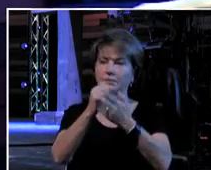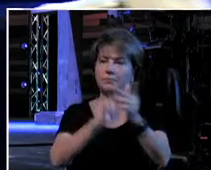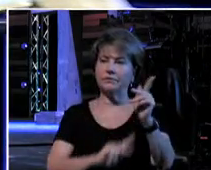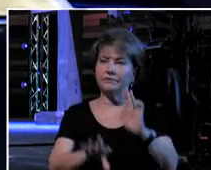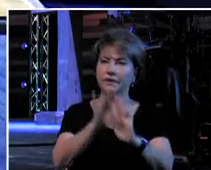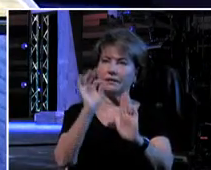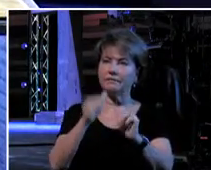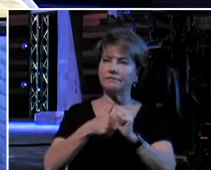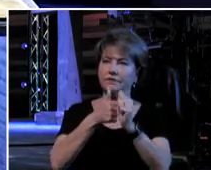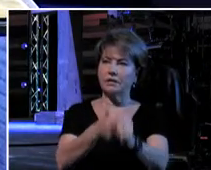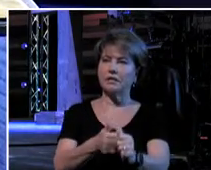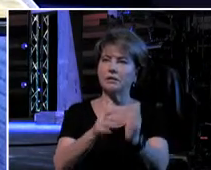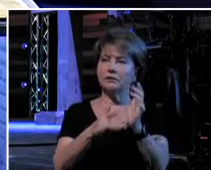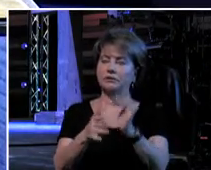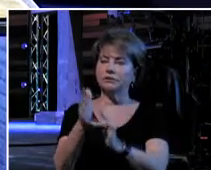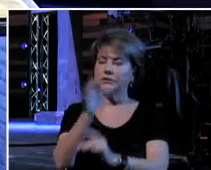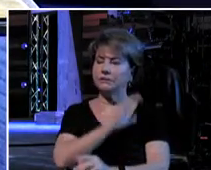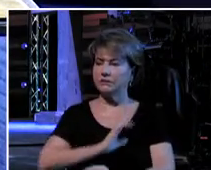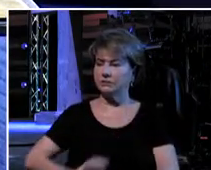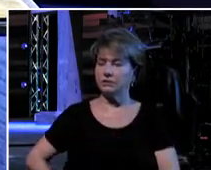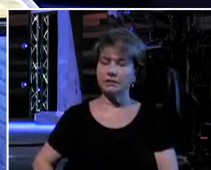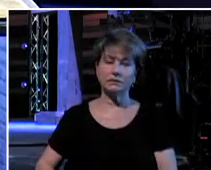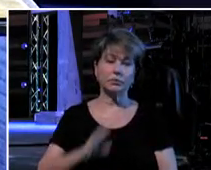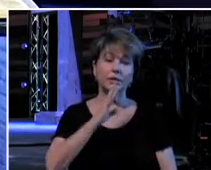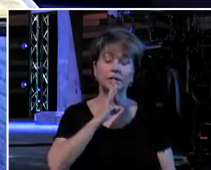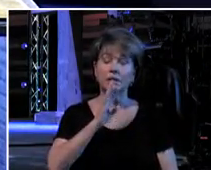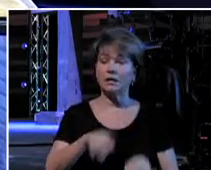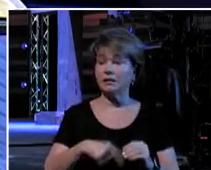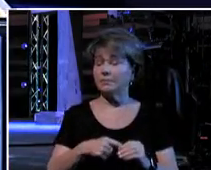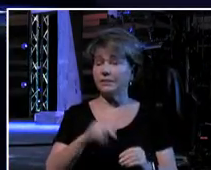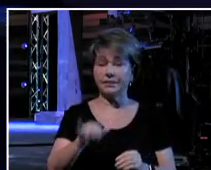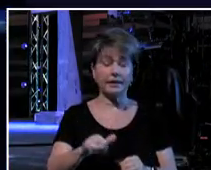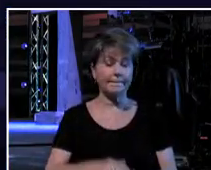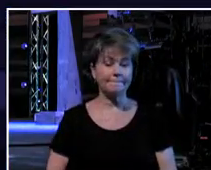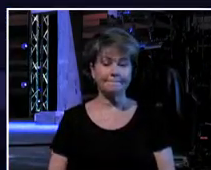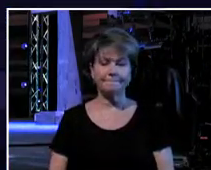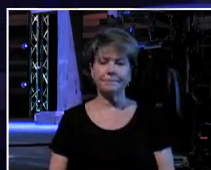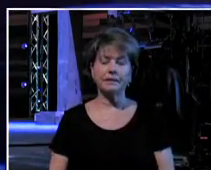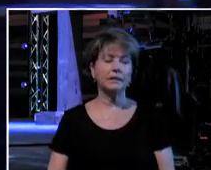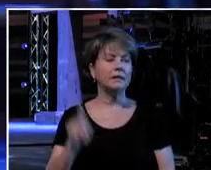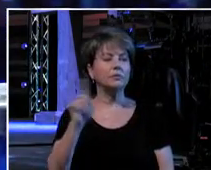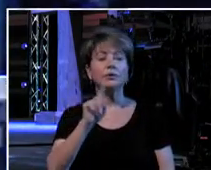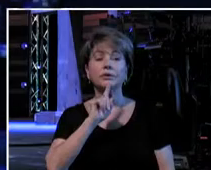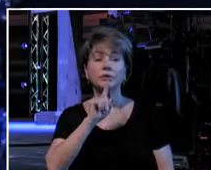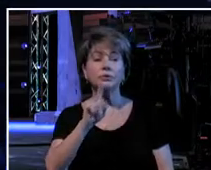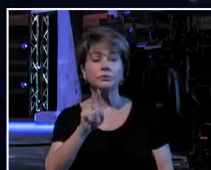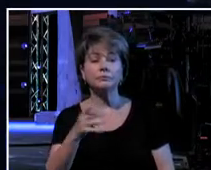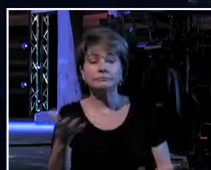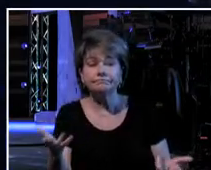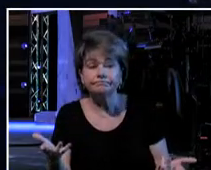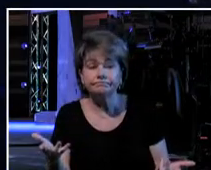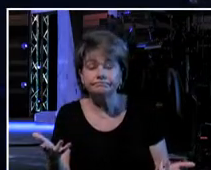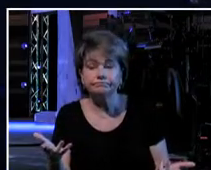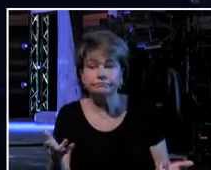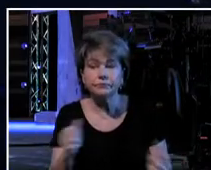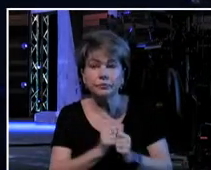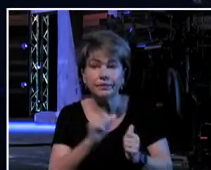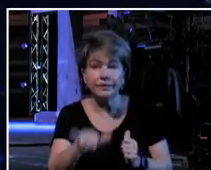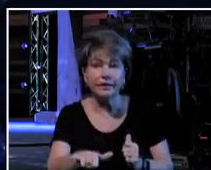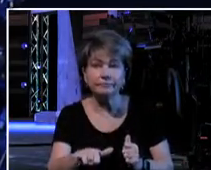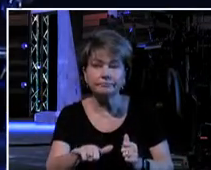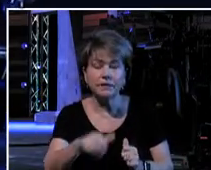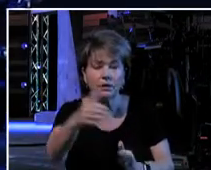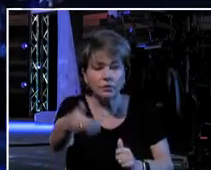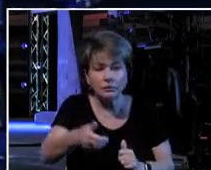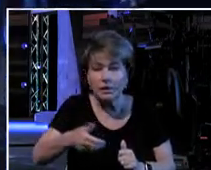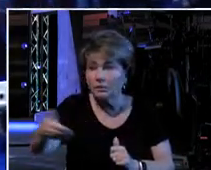Christ. And we're always going to talk to you about where are you with that. As we welcome hundreds of people on the weekend